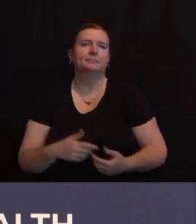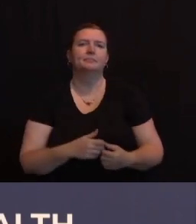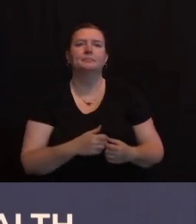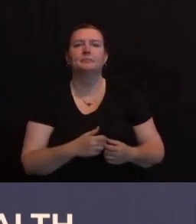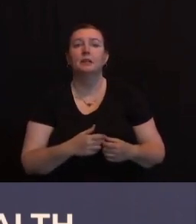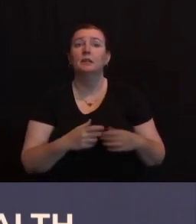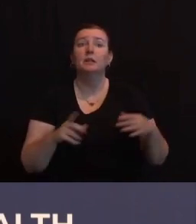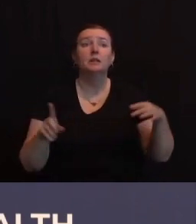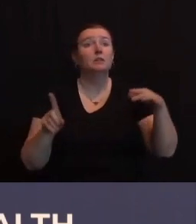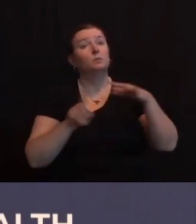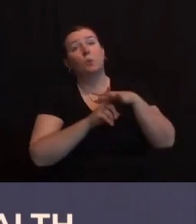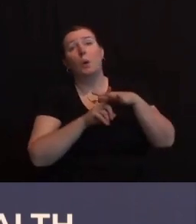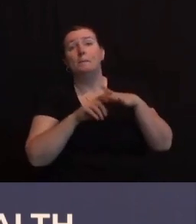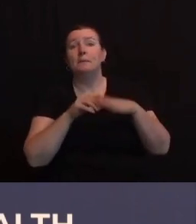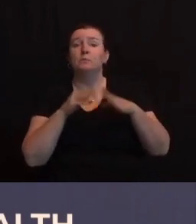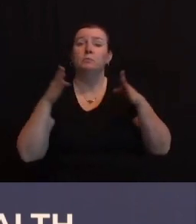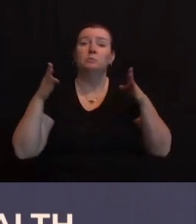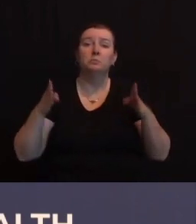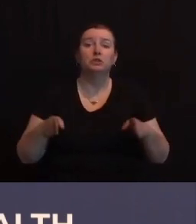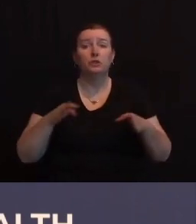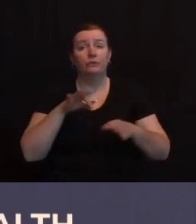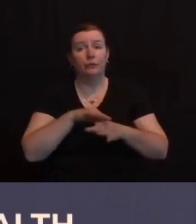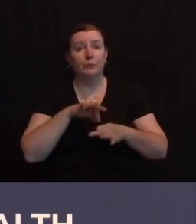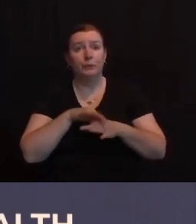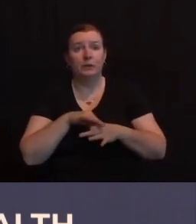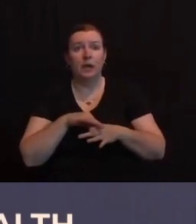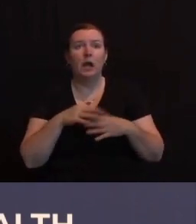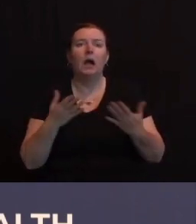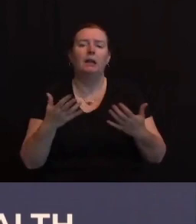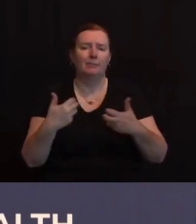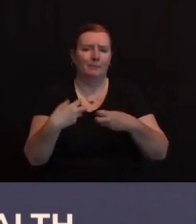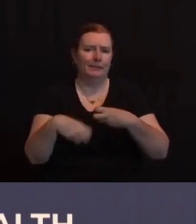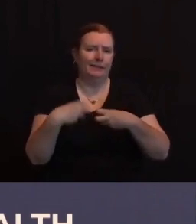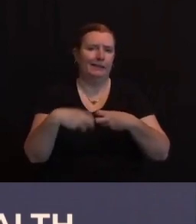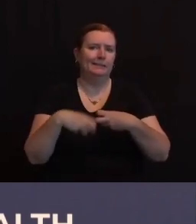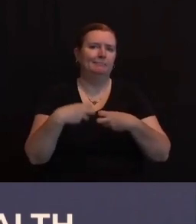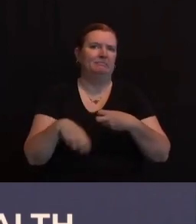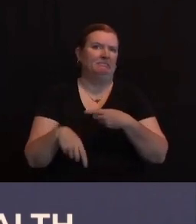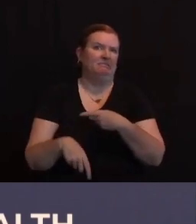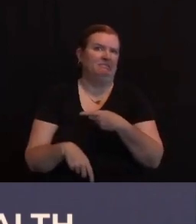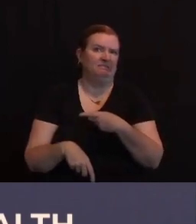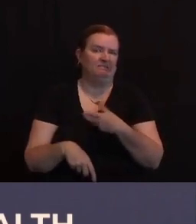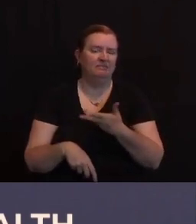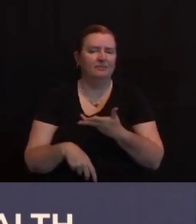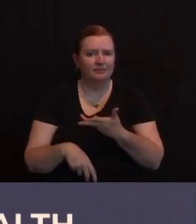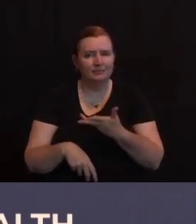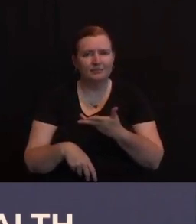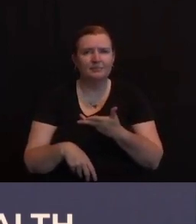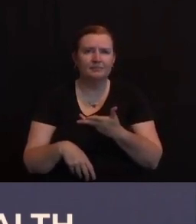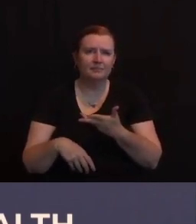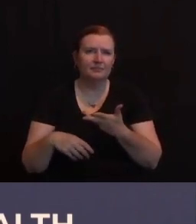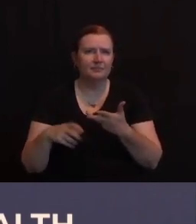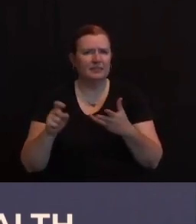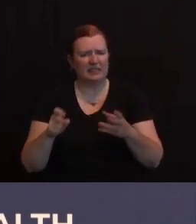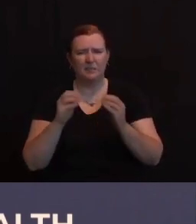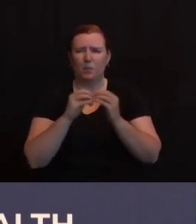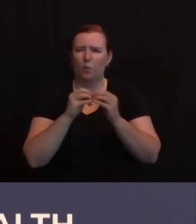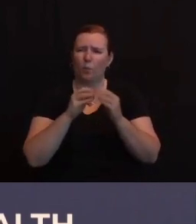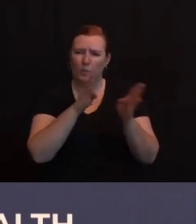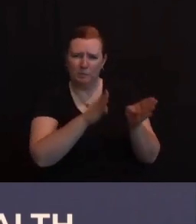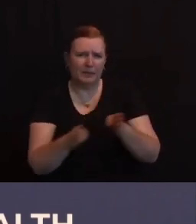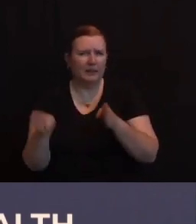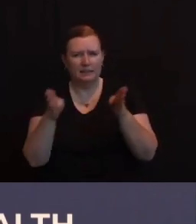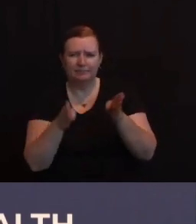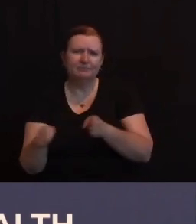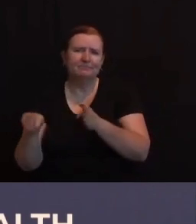the side that needed more robust attention and a longer runway. So the urgency,